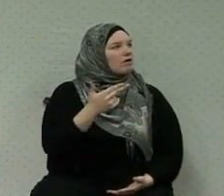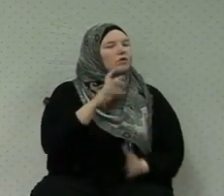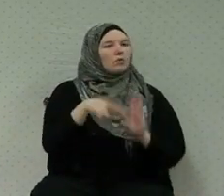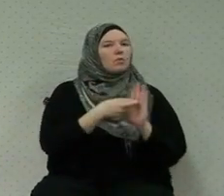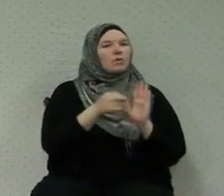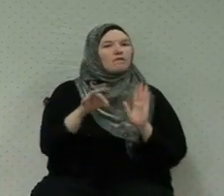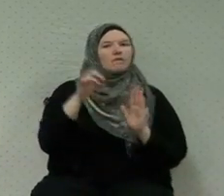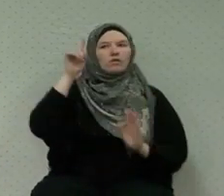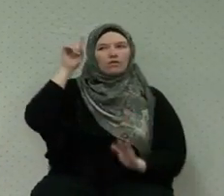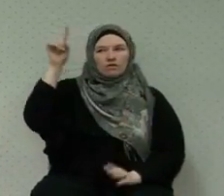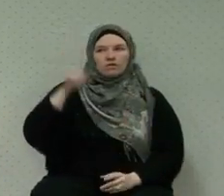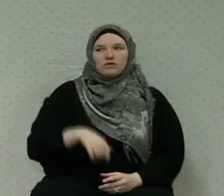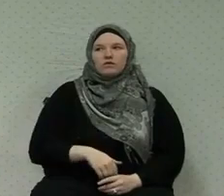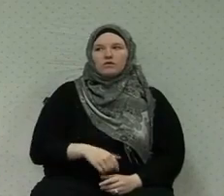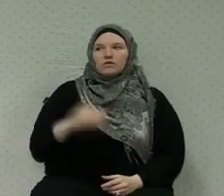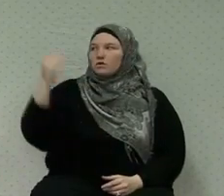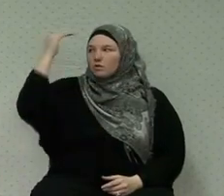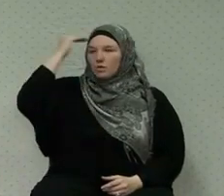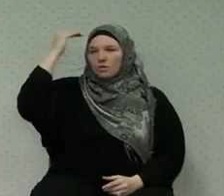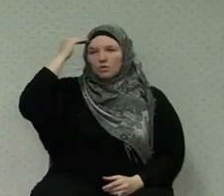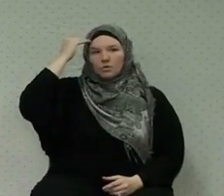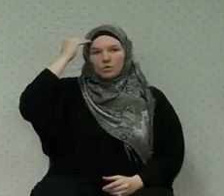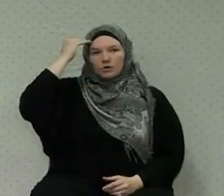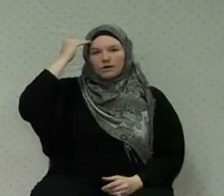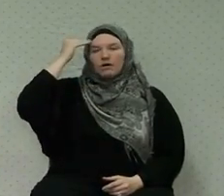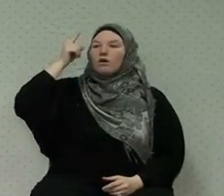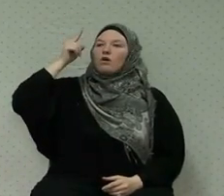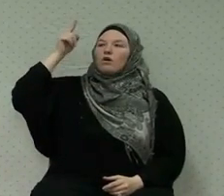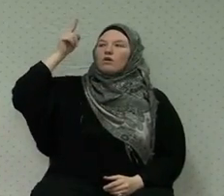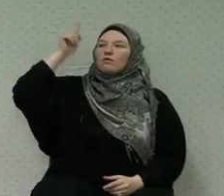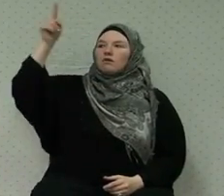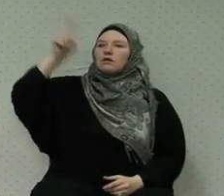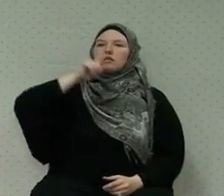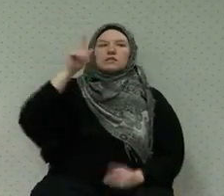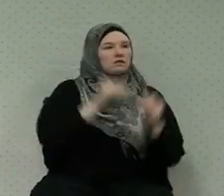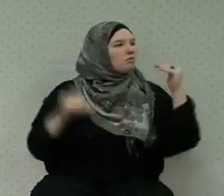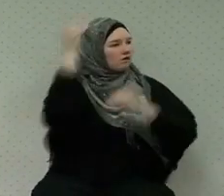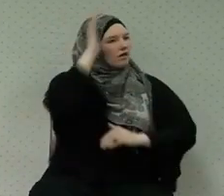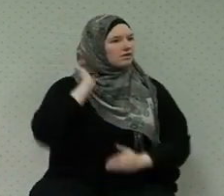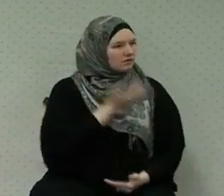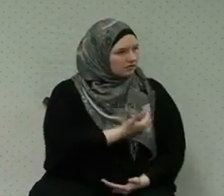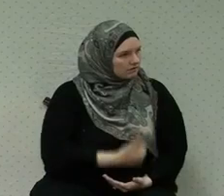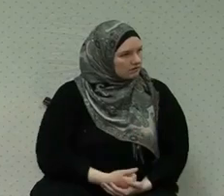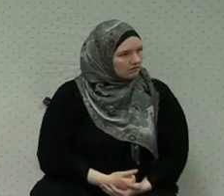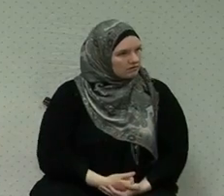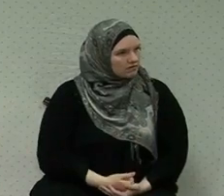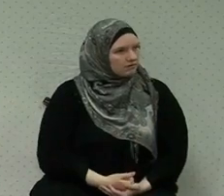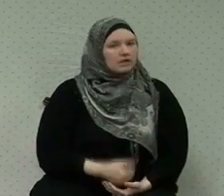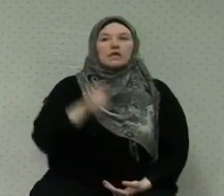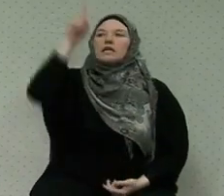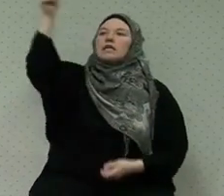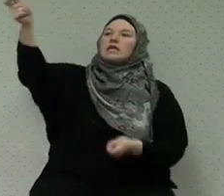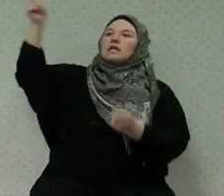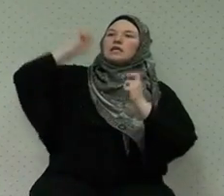Allah, knowing that Allah is above us. He gives us